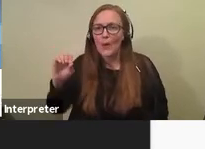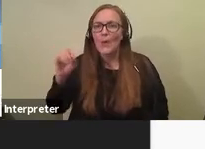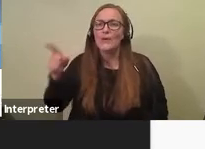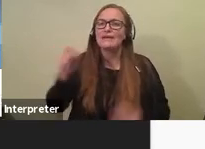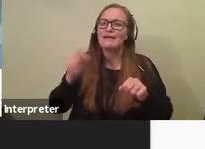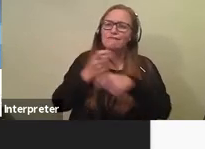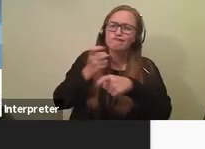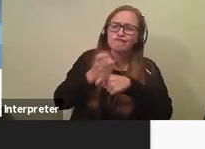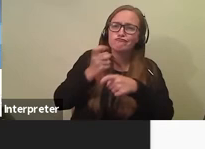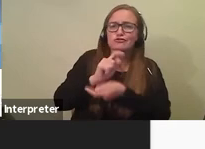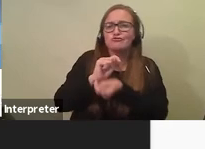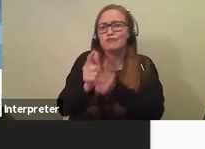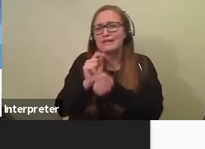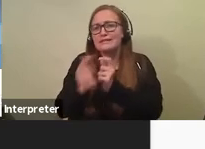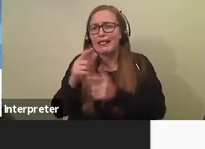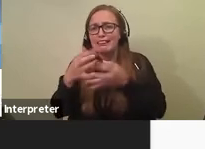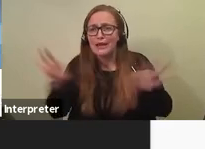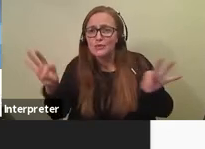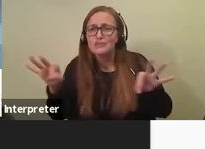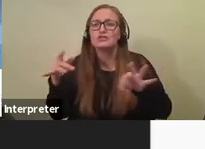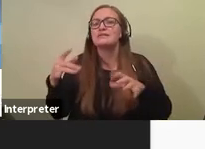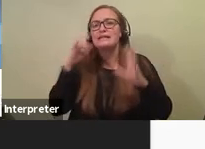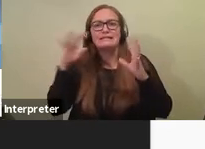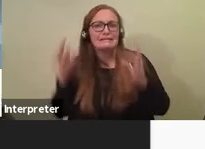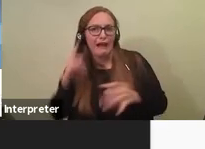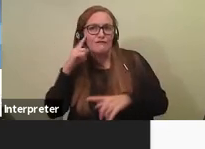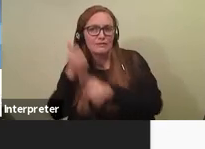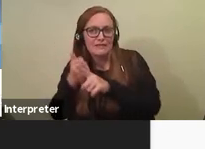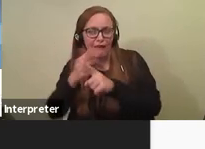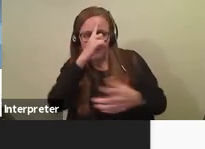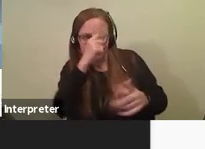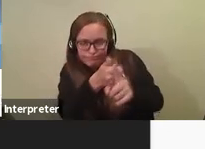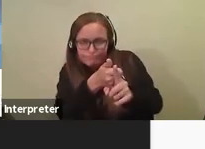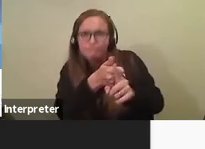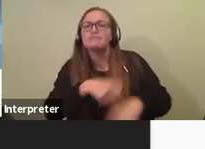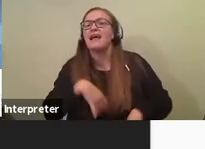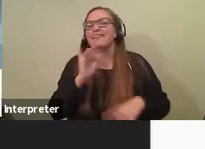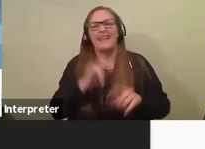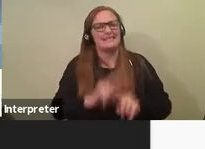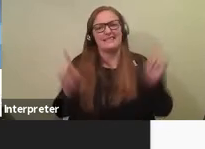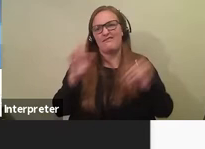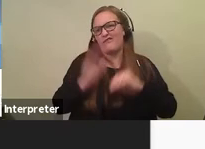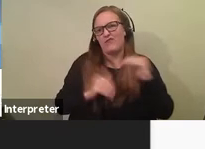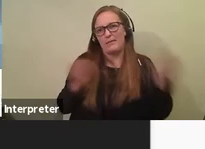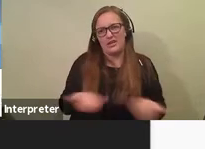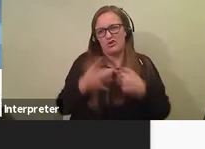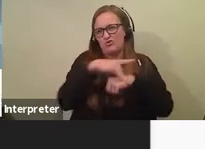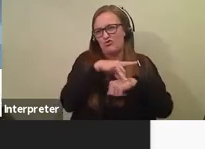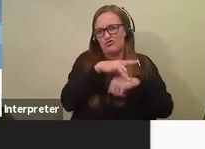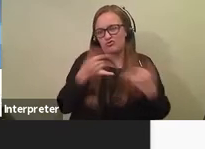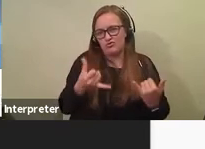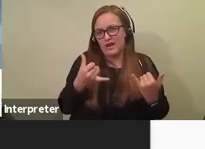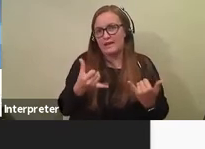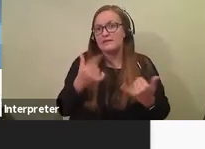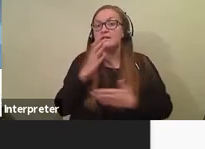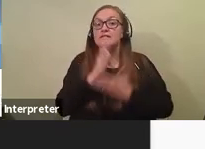basically make decisions as any human character would. And I think that's still pretty far from what we have today. Some of the most